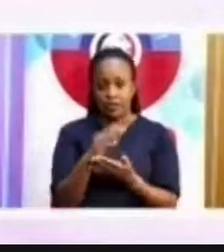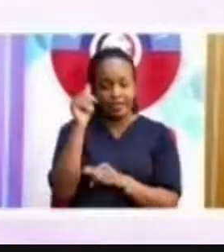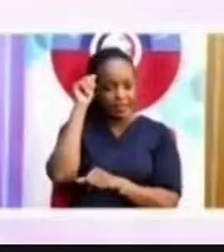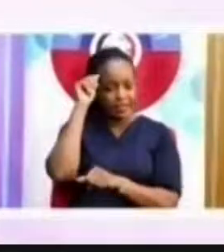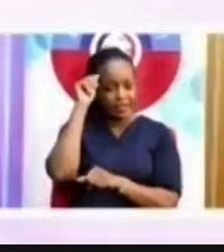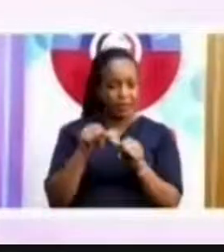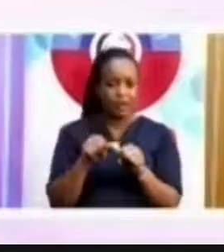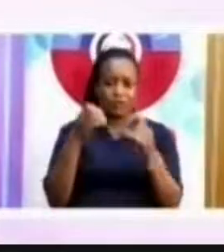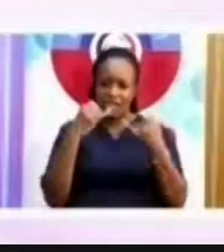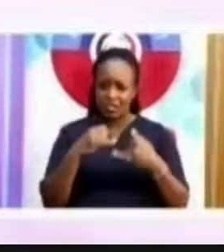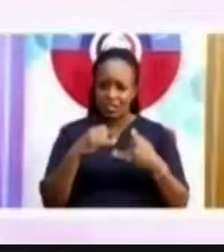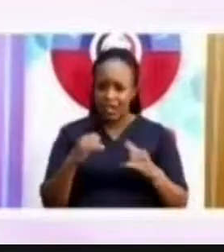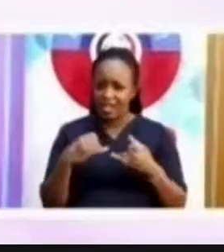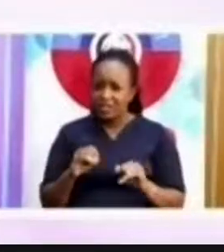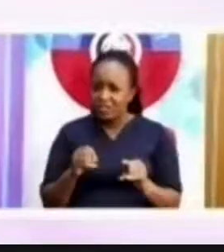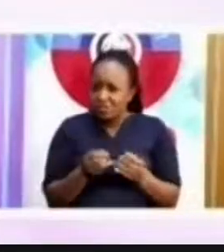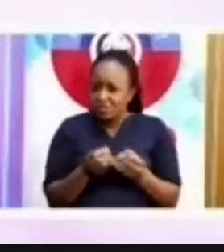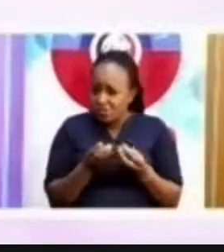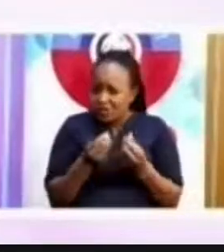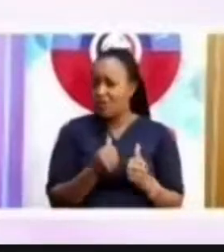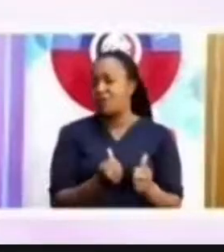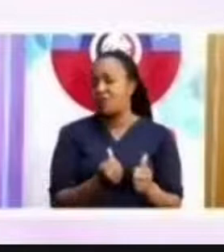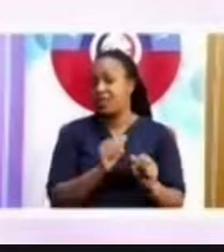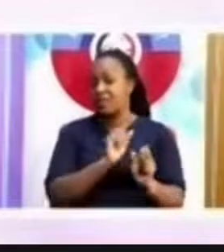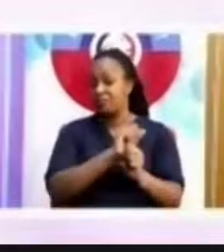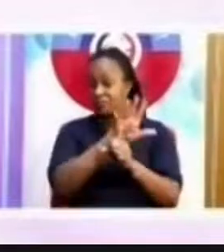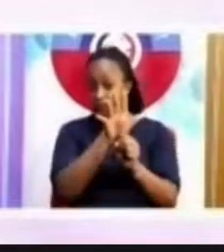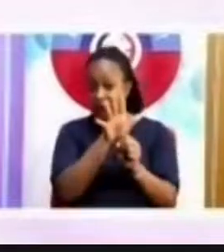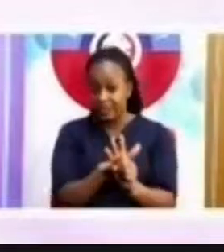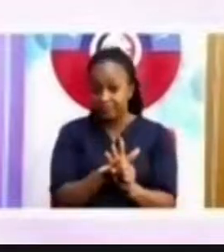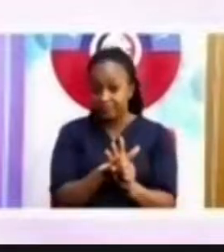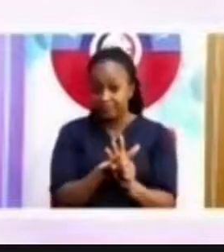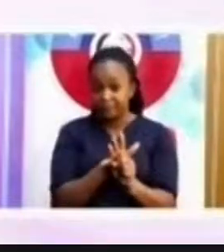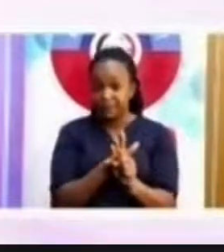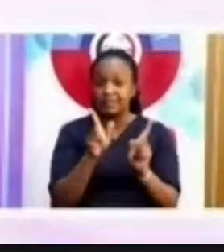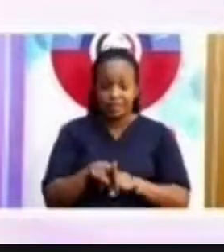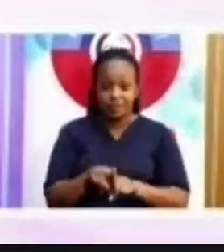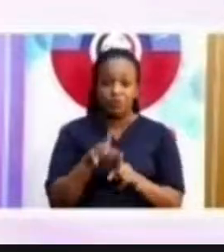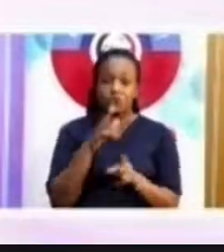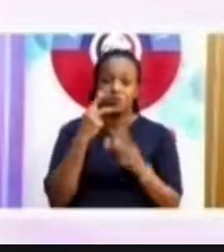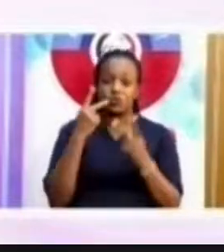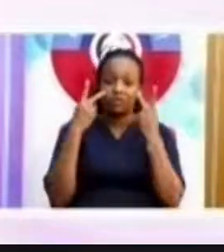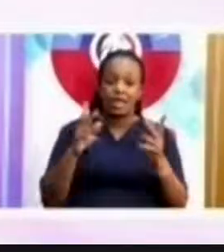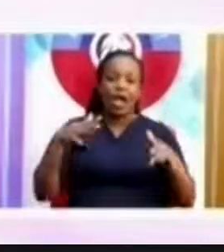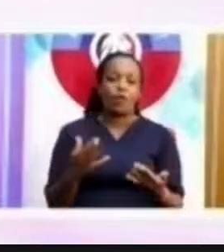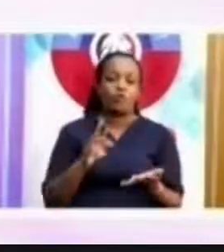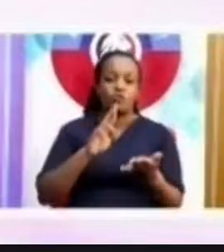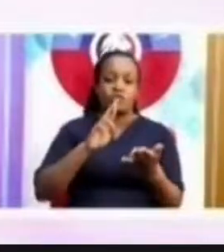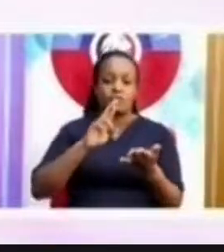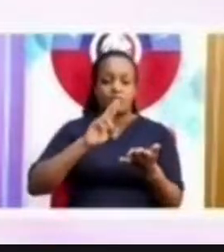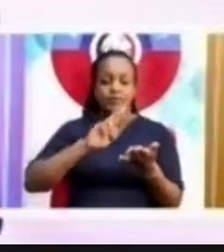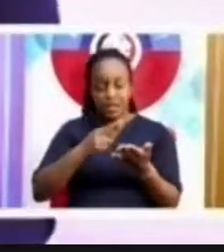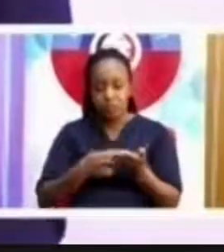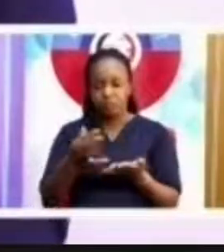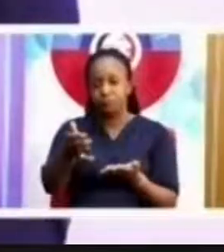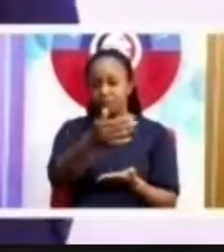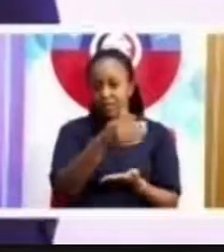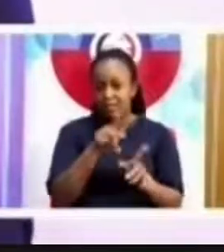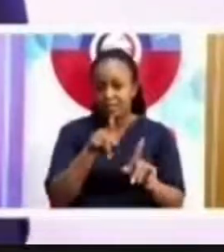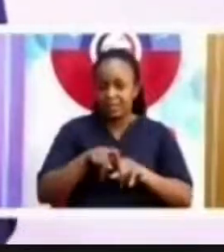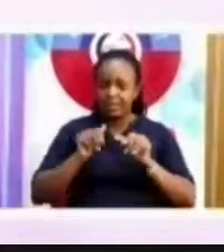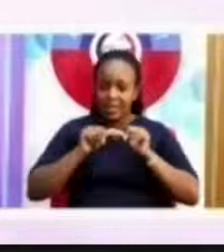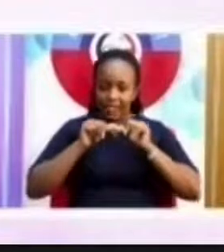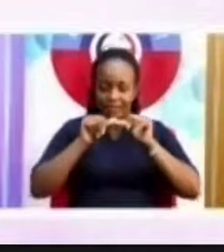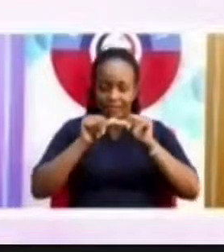COVID-19 and we're looking for insights to sustained revenue collection and service delivery. The chair of this session, who will make his opening